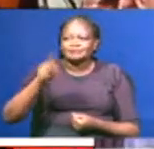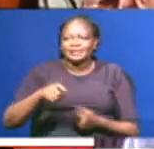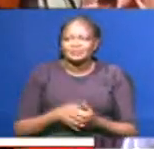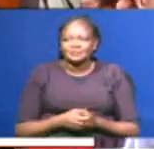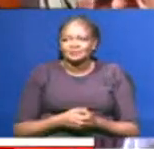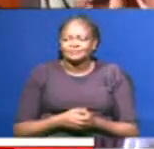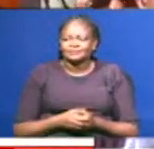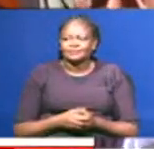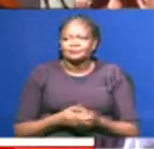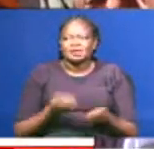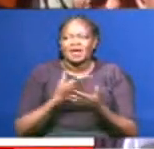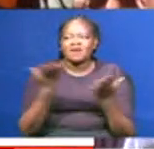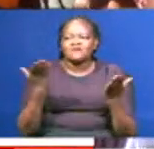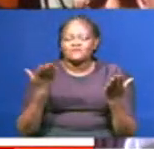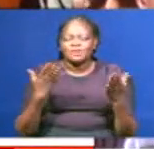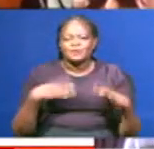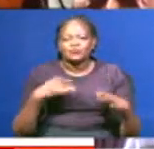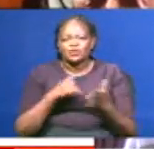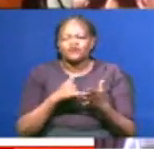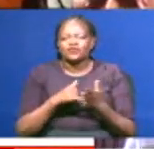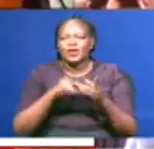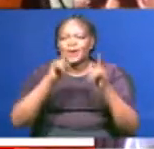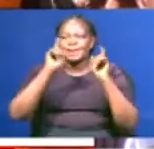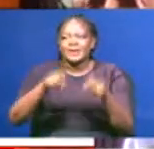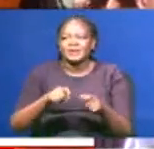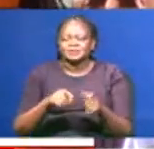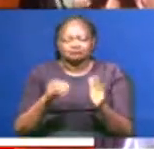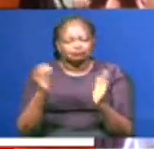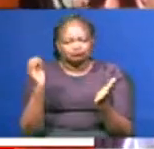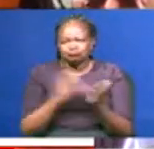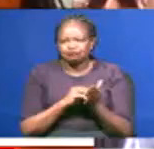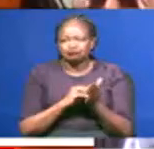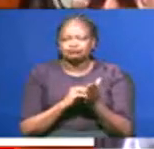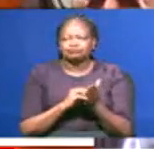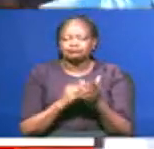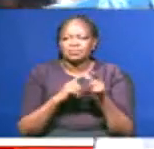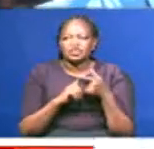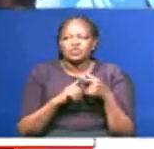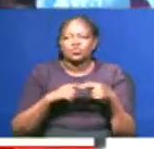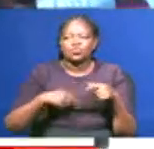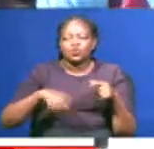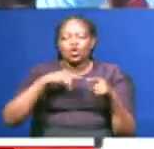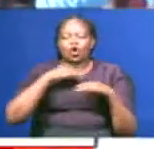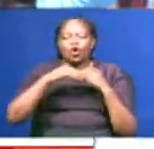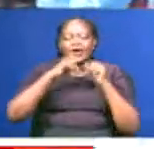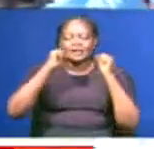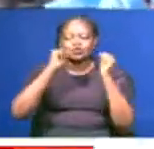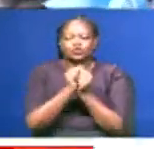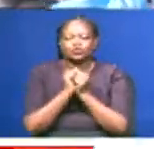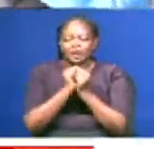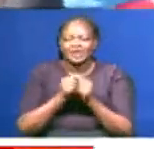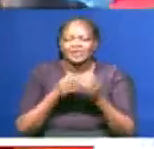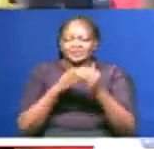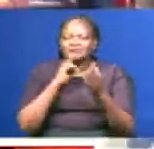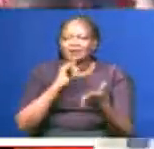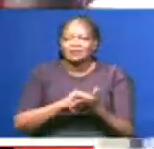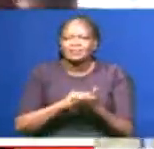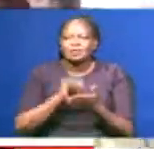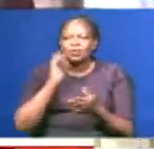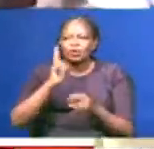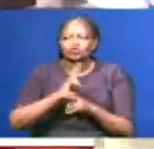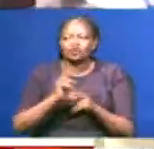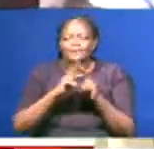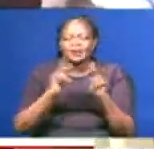kila mhusika awekwe katika meza tuweze kukubaliana. The leaders argued that they will use peaceful